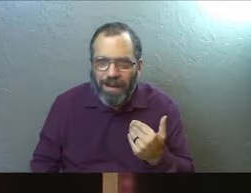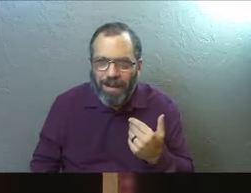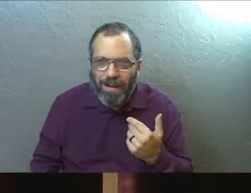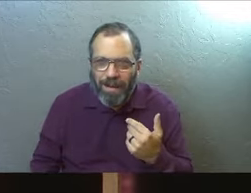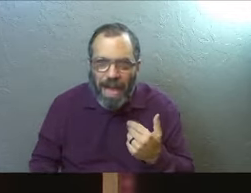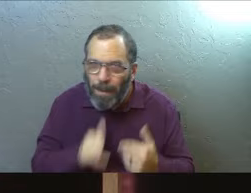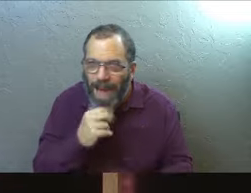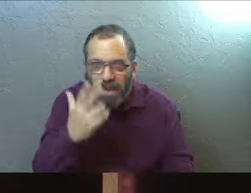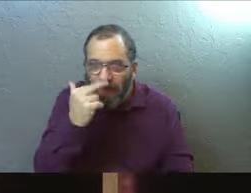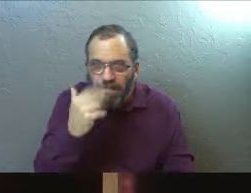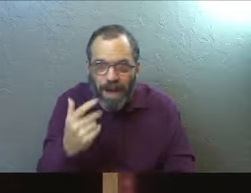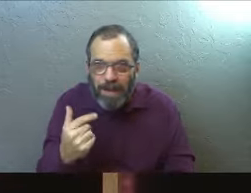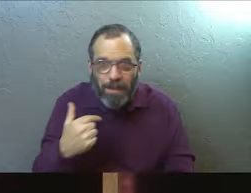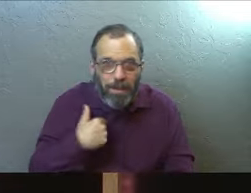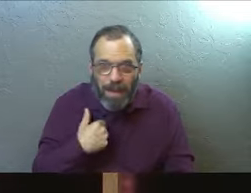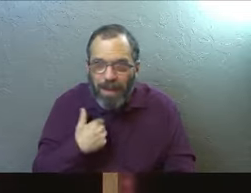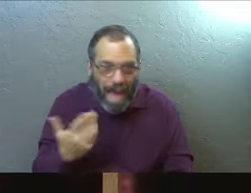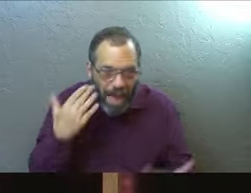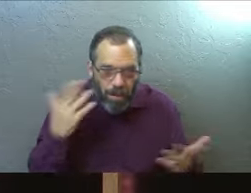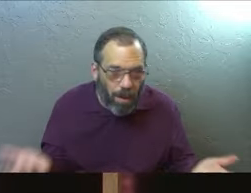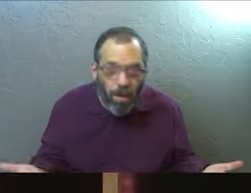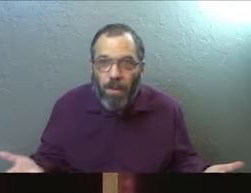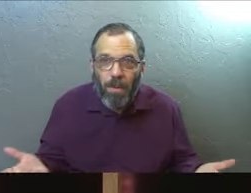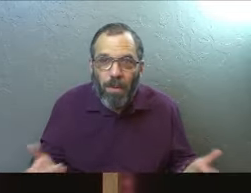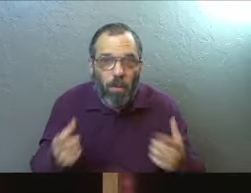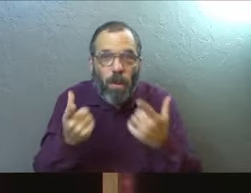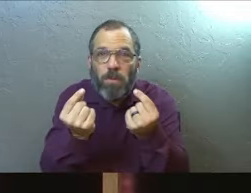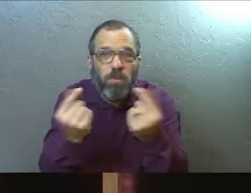I? Would you? I don't know.